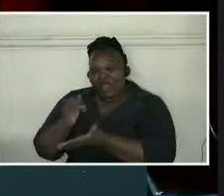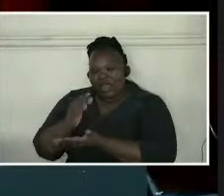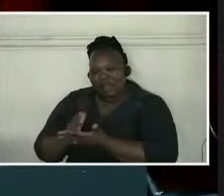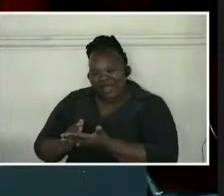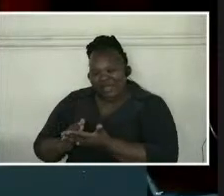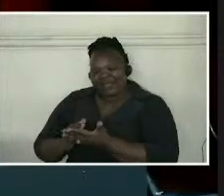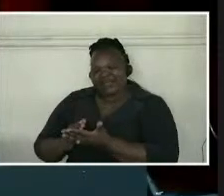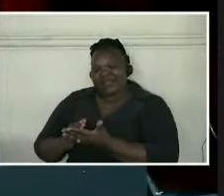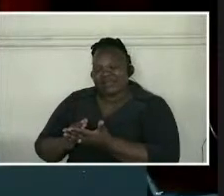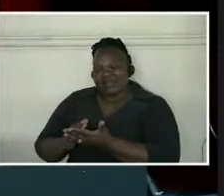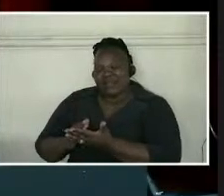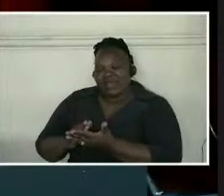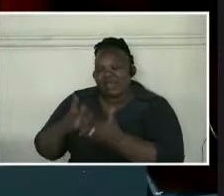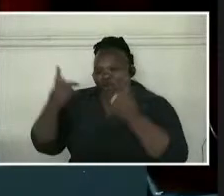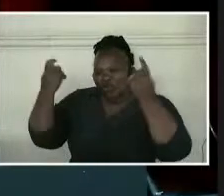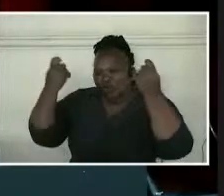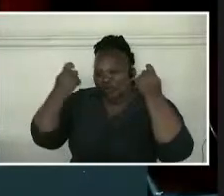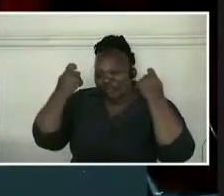me